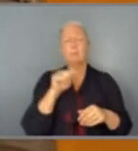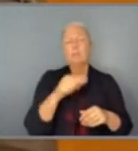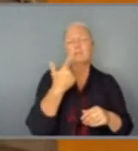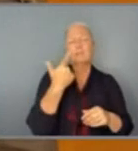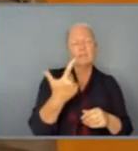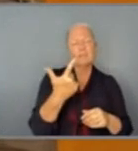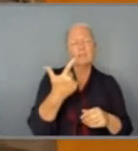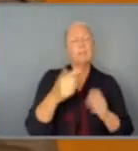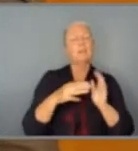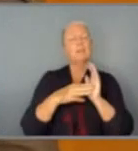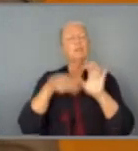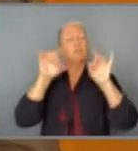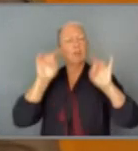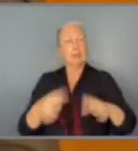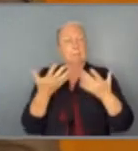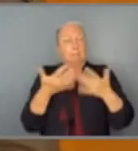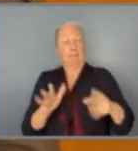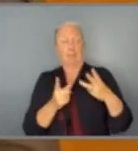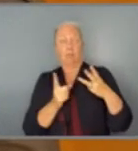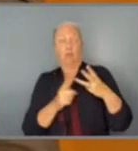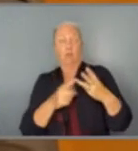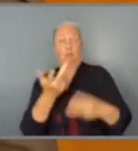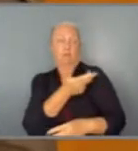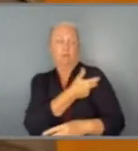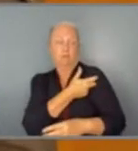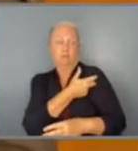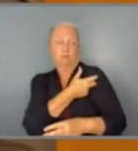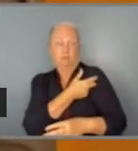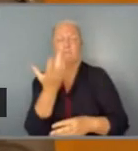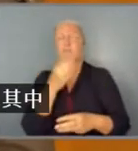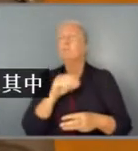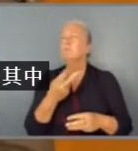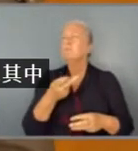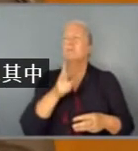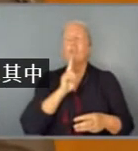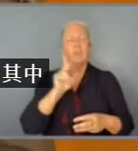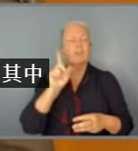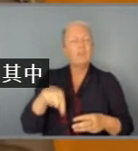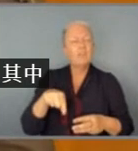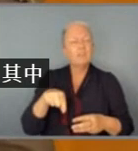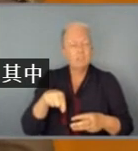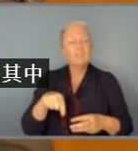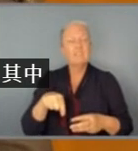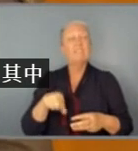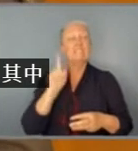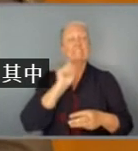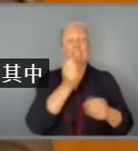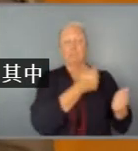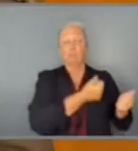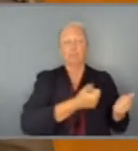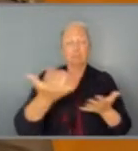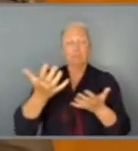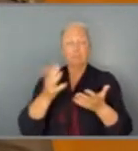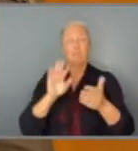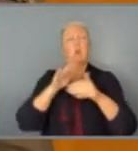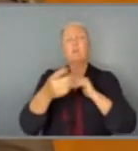now had their boosters. Of the 200,000 doses of vaccines that were delivered yesterday, over 150,000 of those were